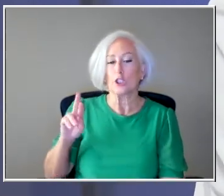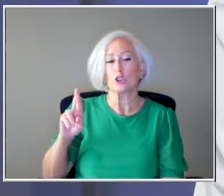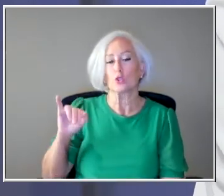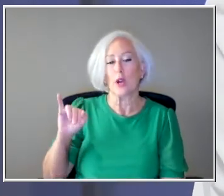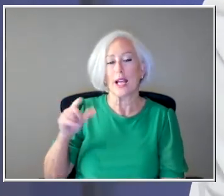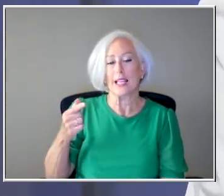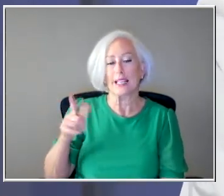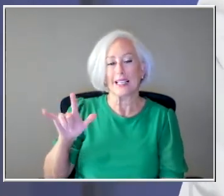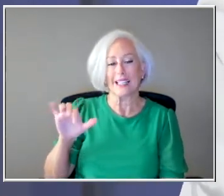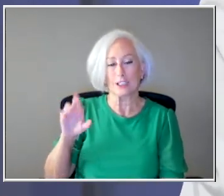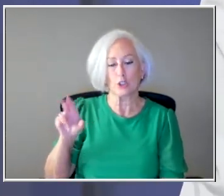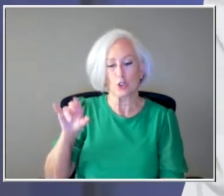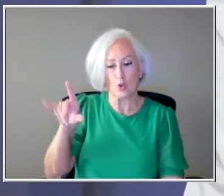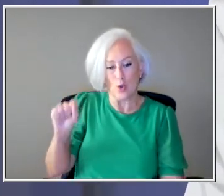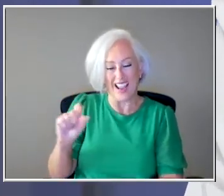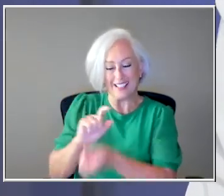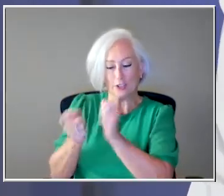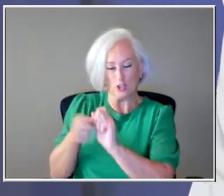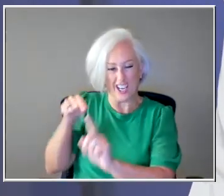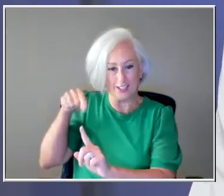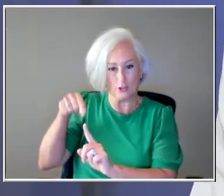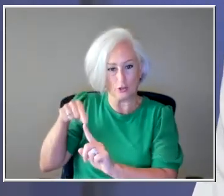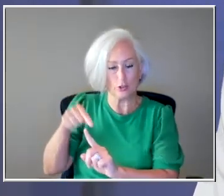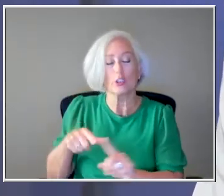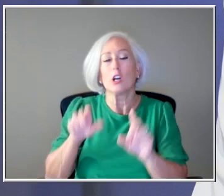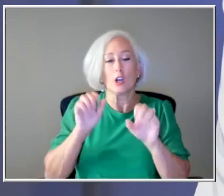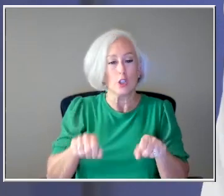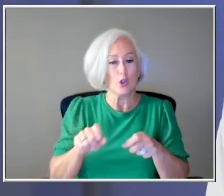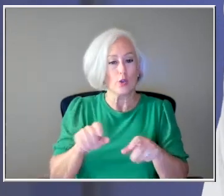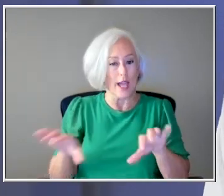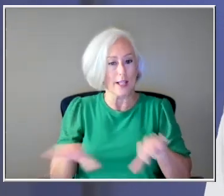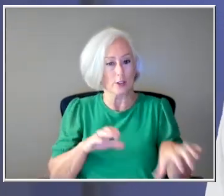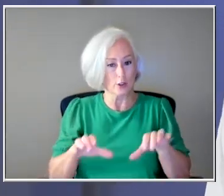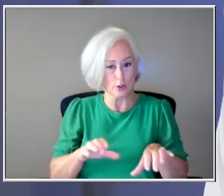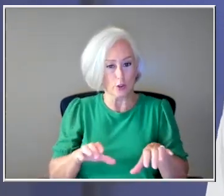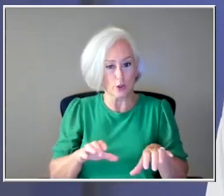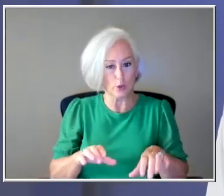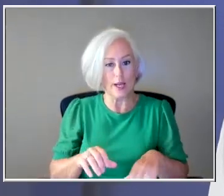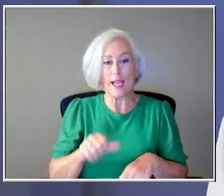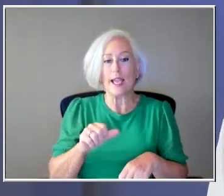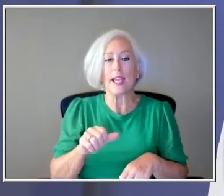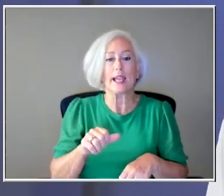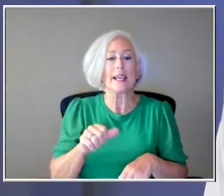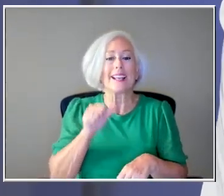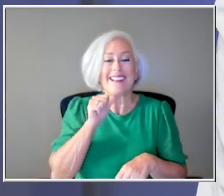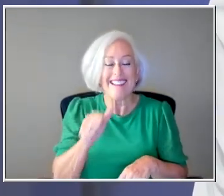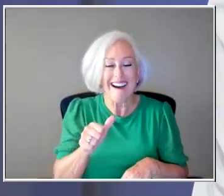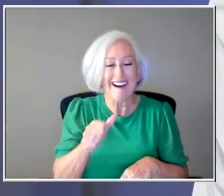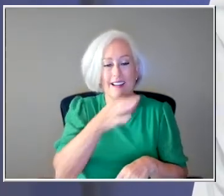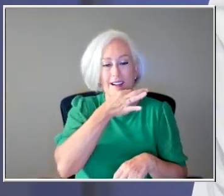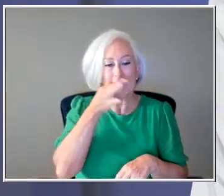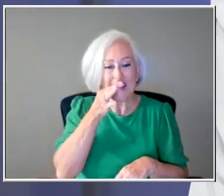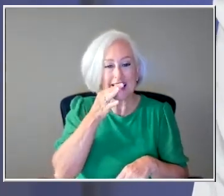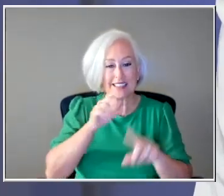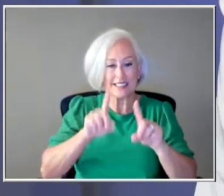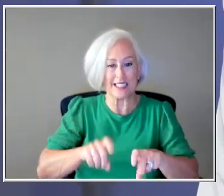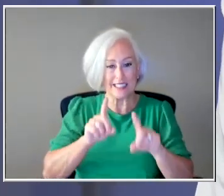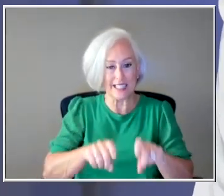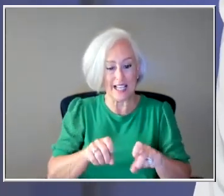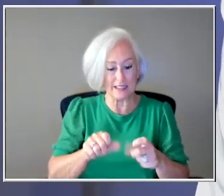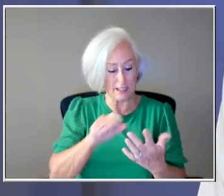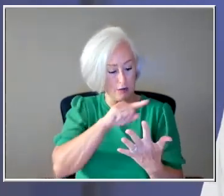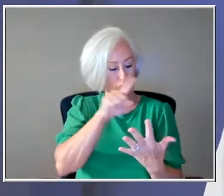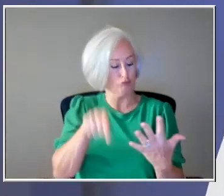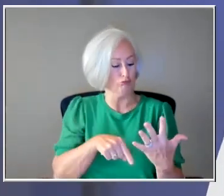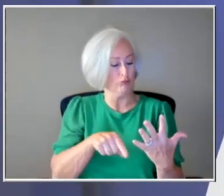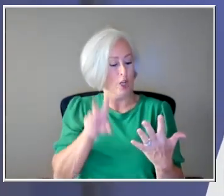could do a non-fasting lipid profile in the clinic, and if everything is okay, you're okay. Now, the question